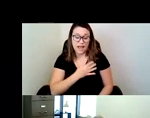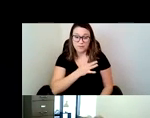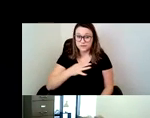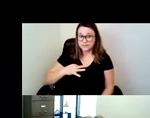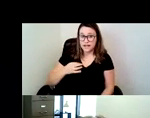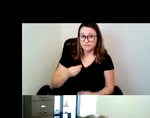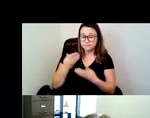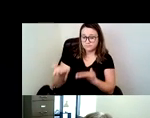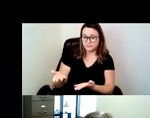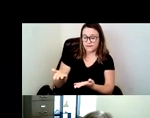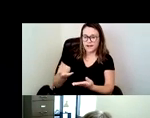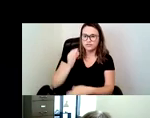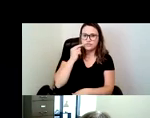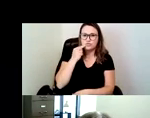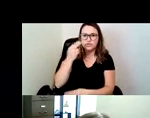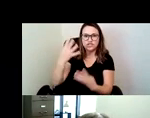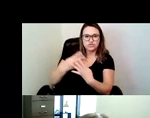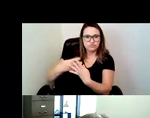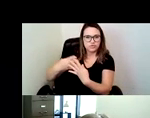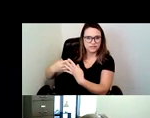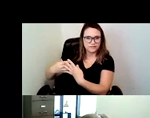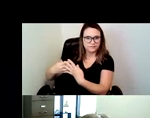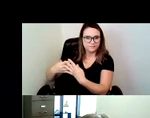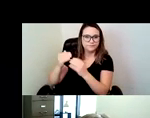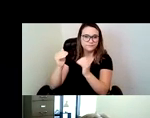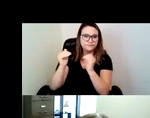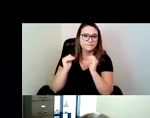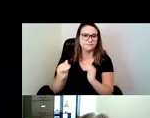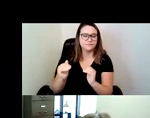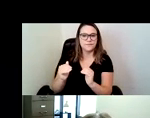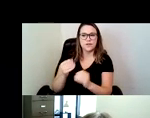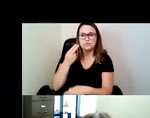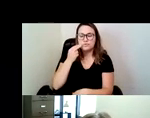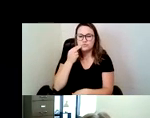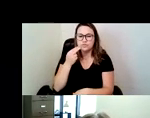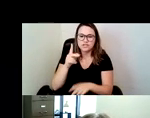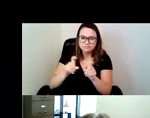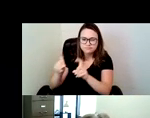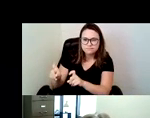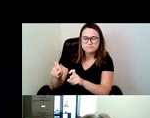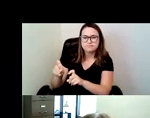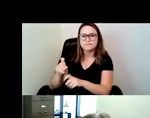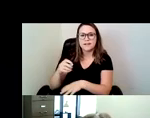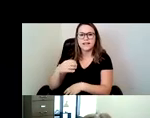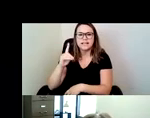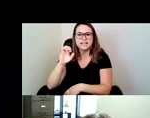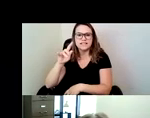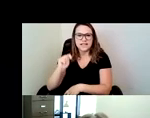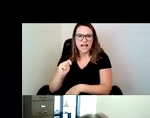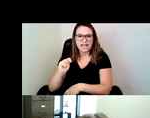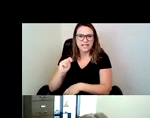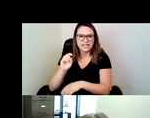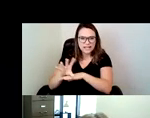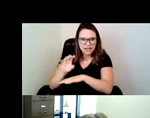screening, individualized nutrition assessments, and diet counseling for those at risk of